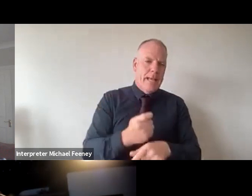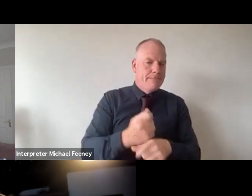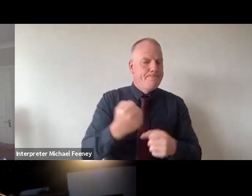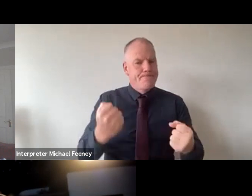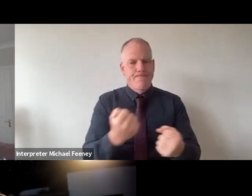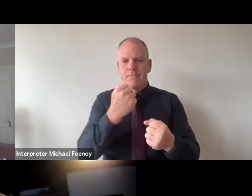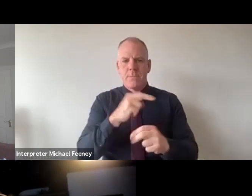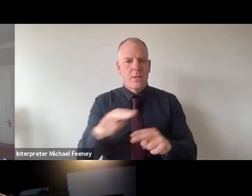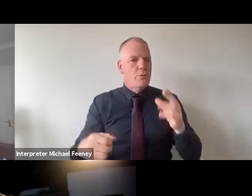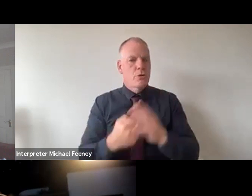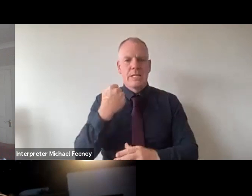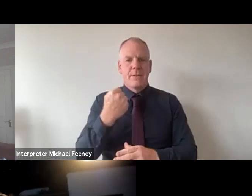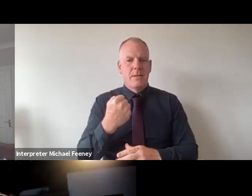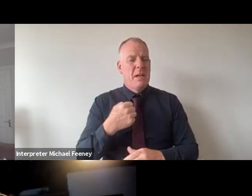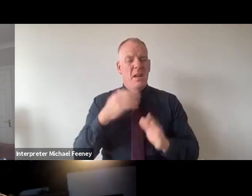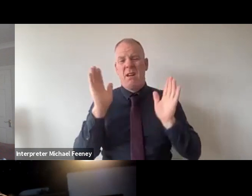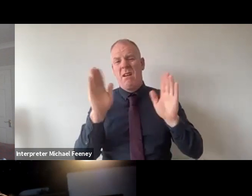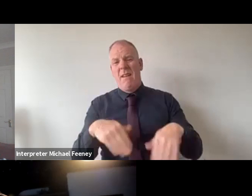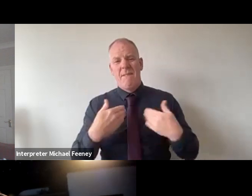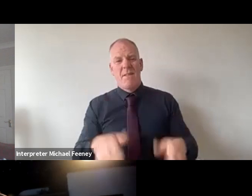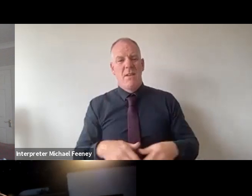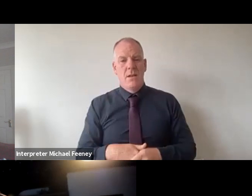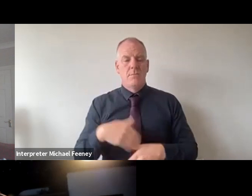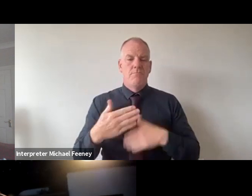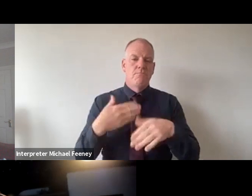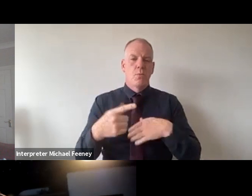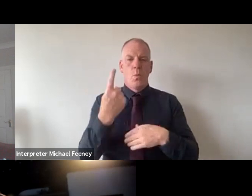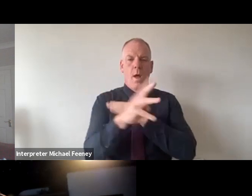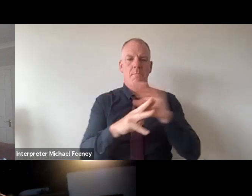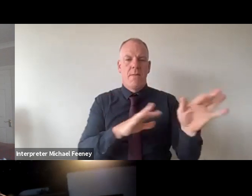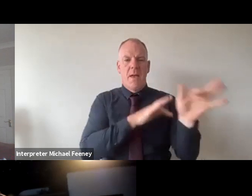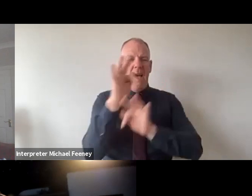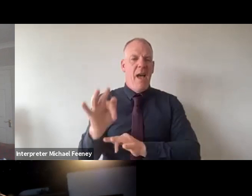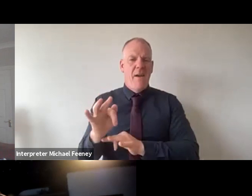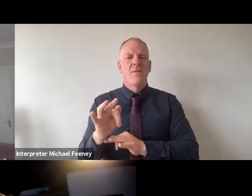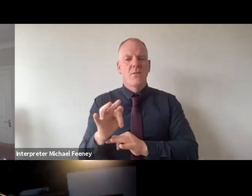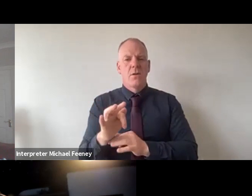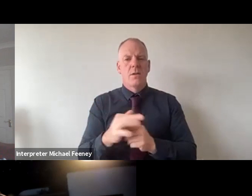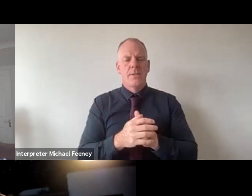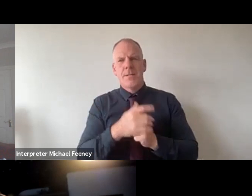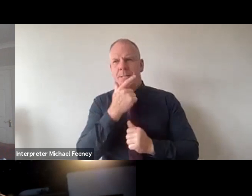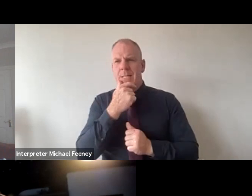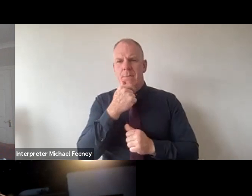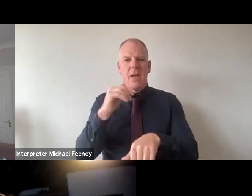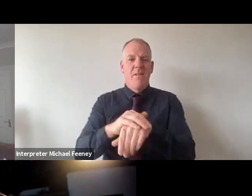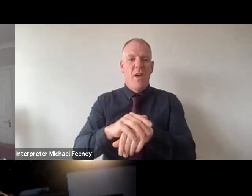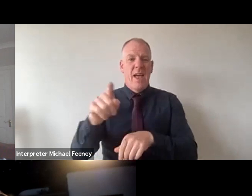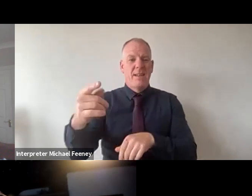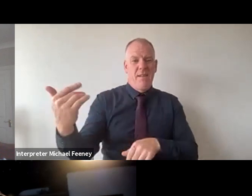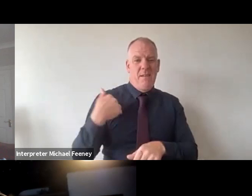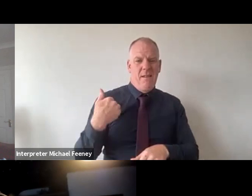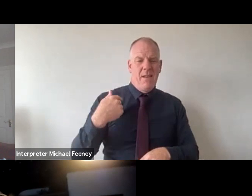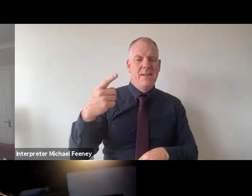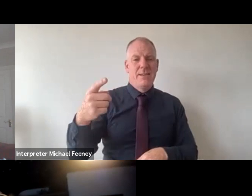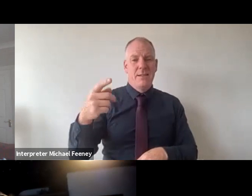unfortunately, unsuccessful. So I didn't think anything more of it. And then I think about a month after that, my friend contacted me, says,